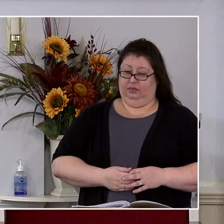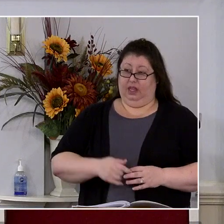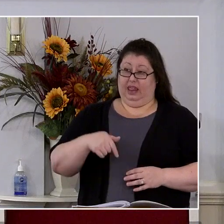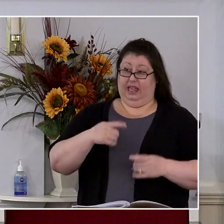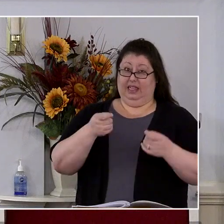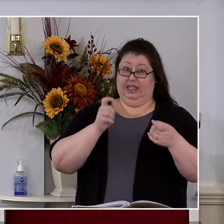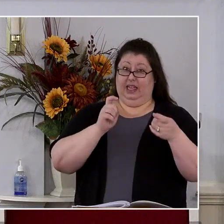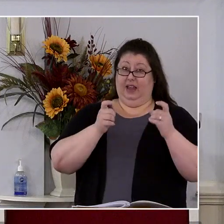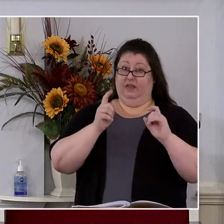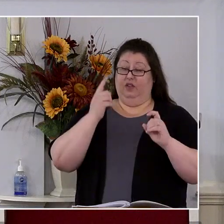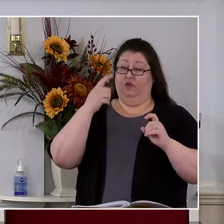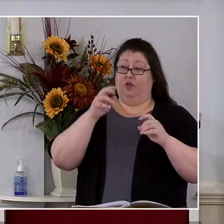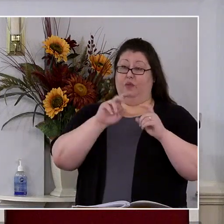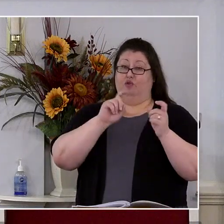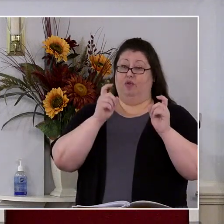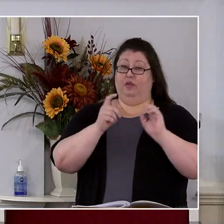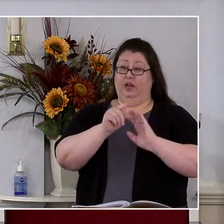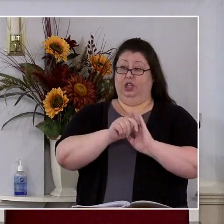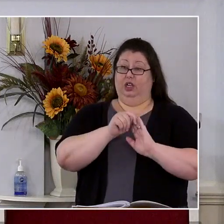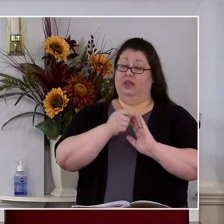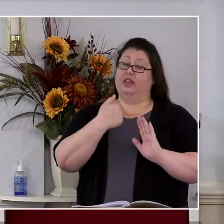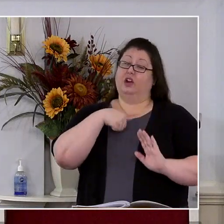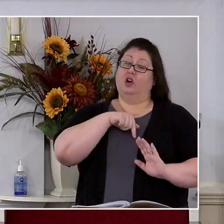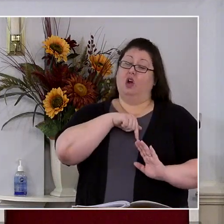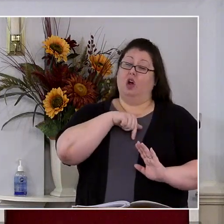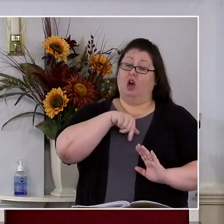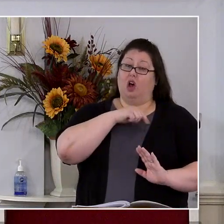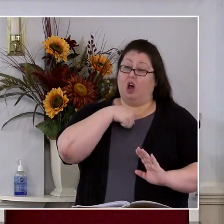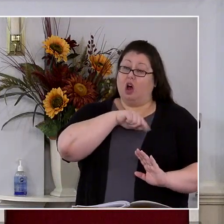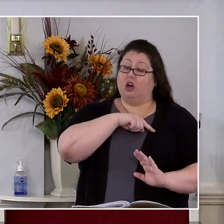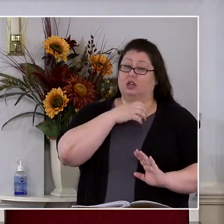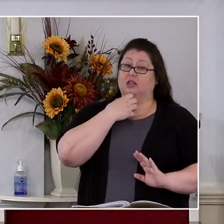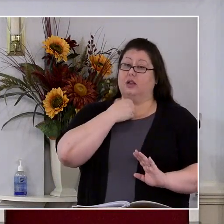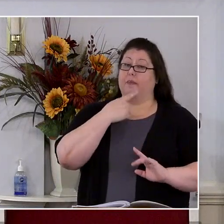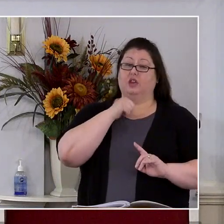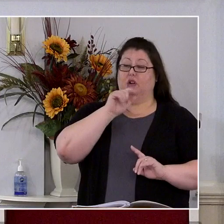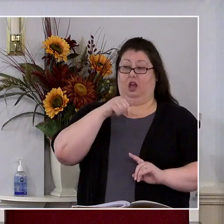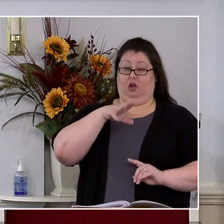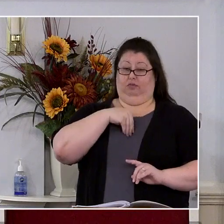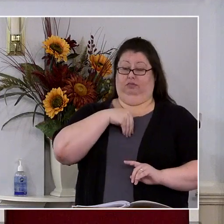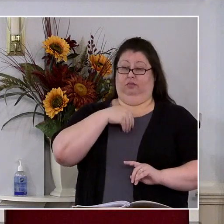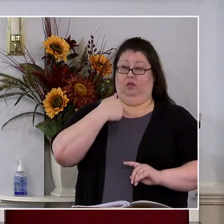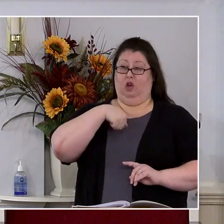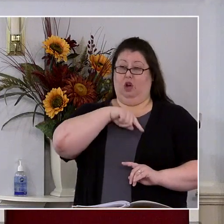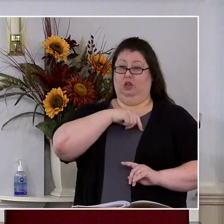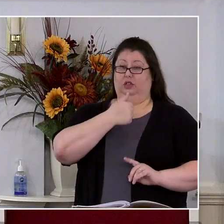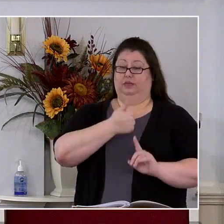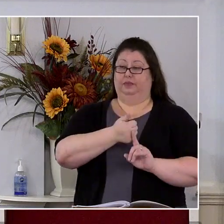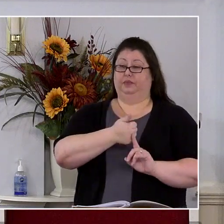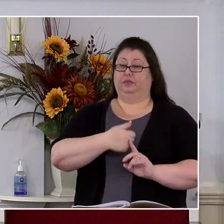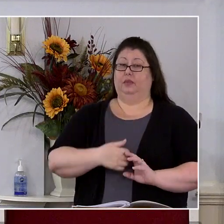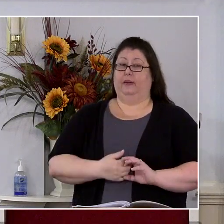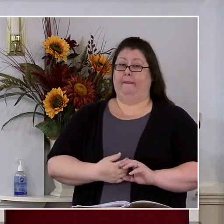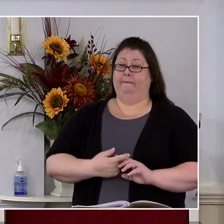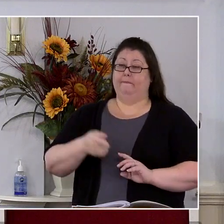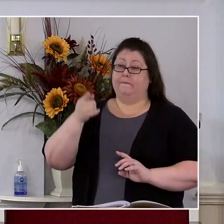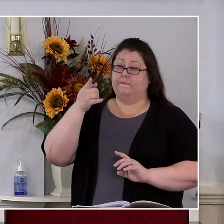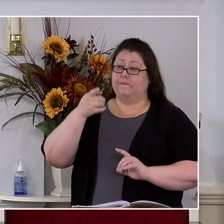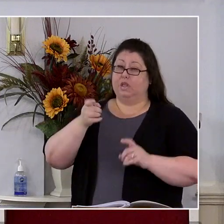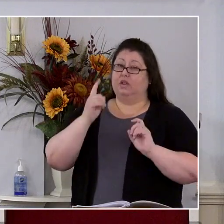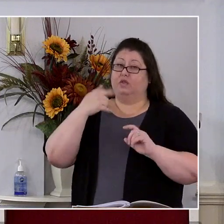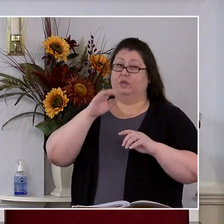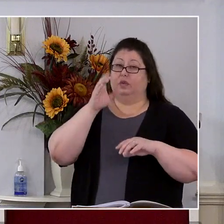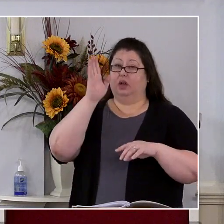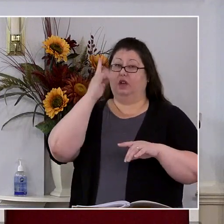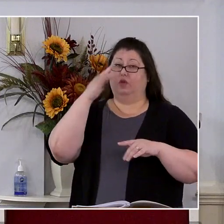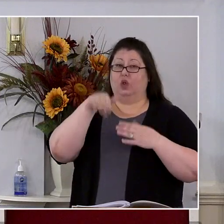These gifts of the Reformation are ours, but they are not ours alone. They are gifts of God for the whole